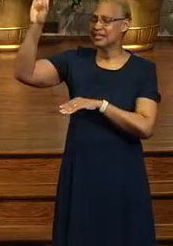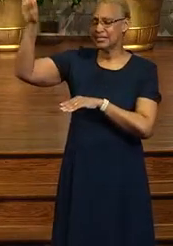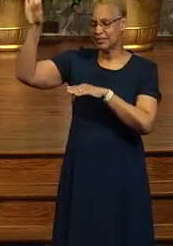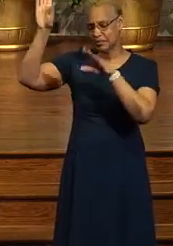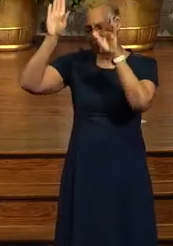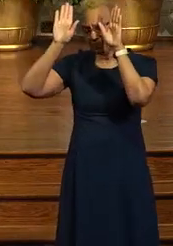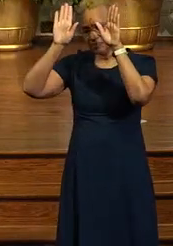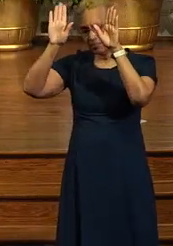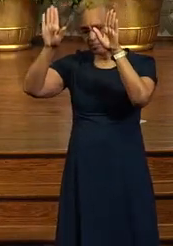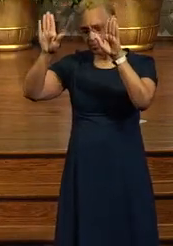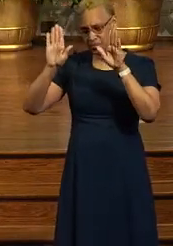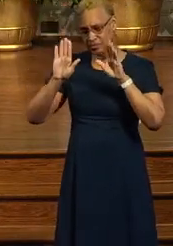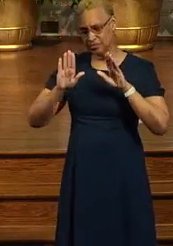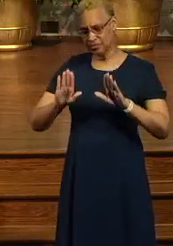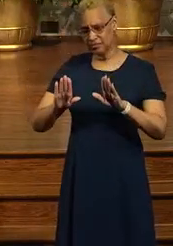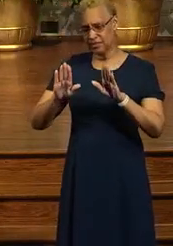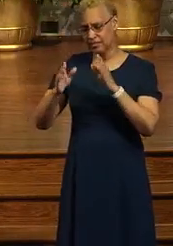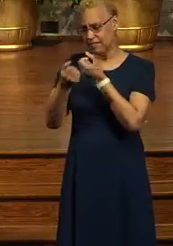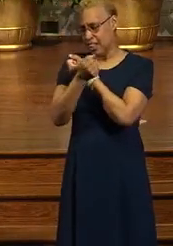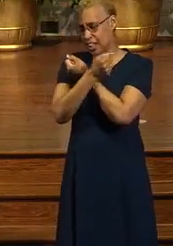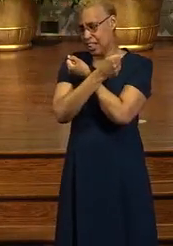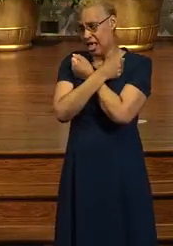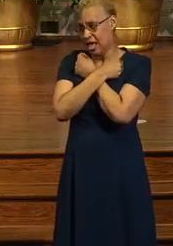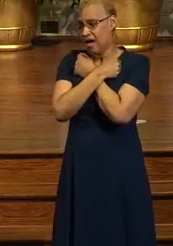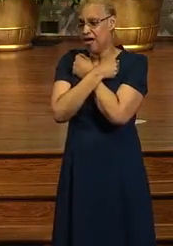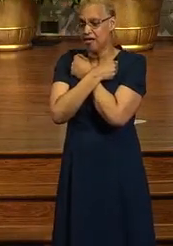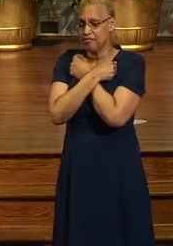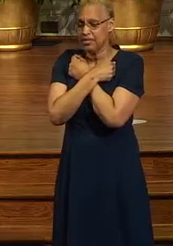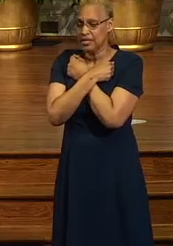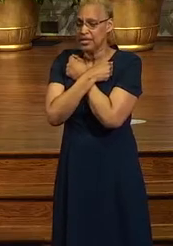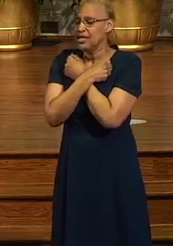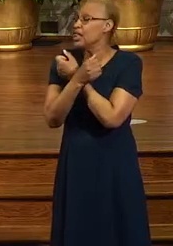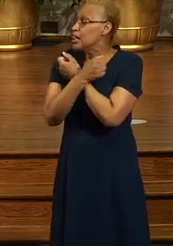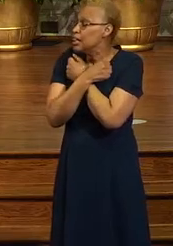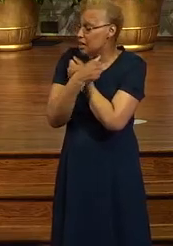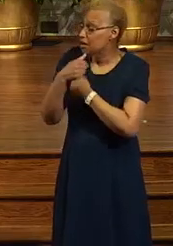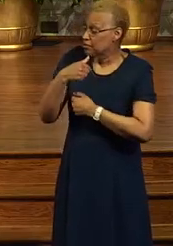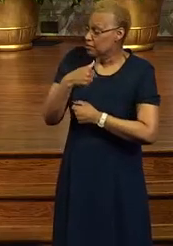the call of love, he loved me